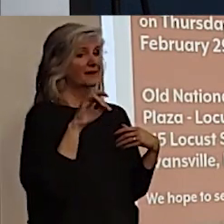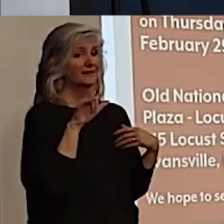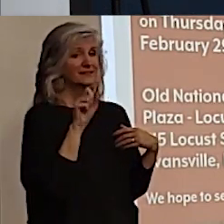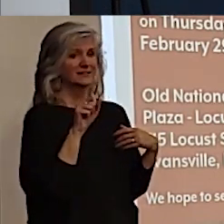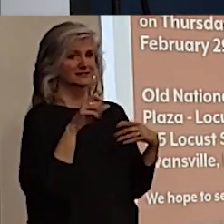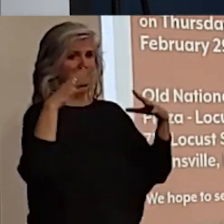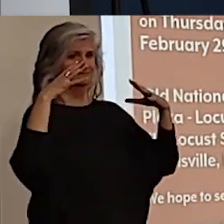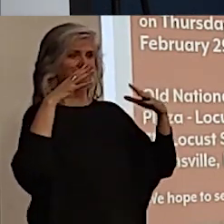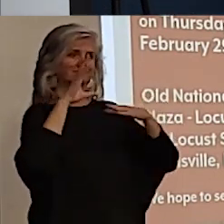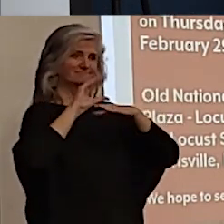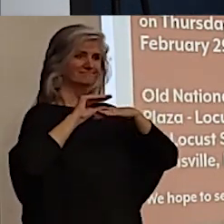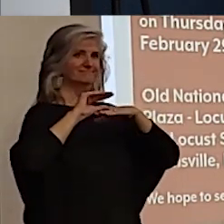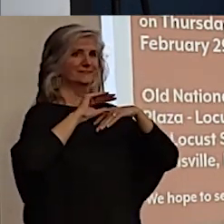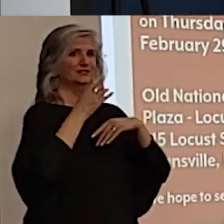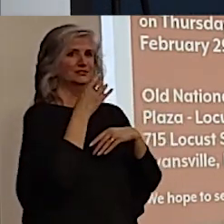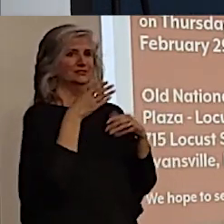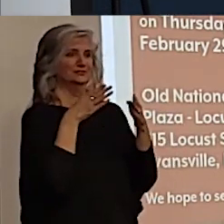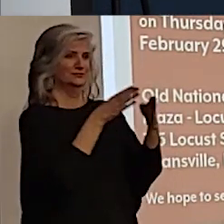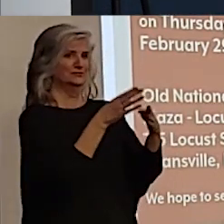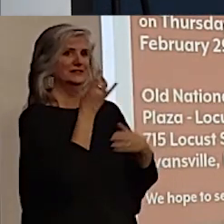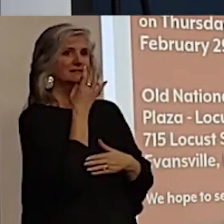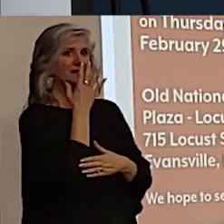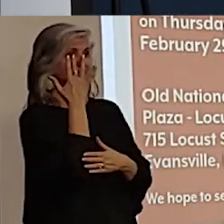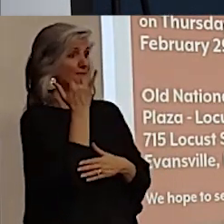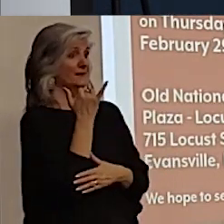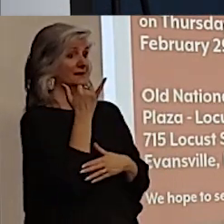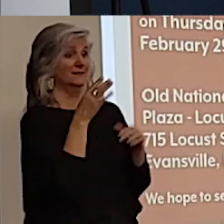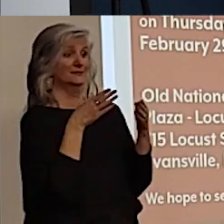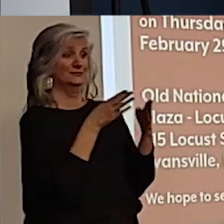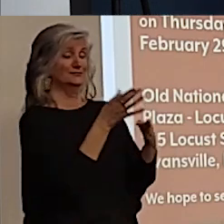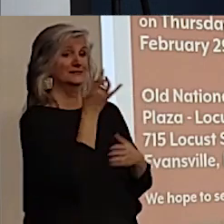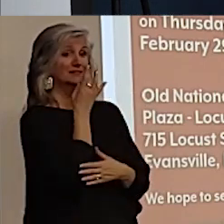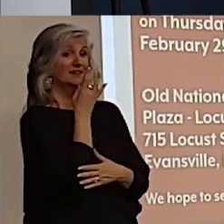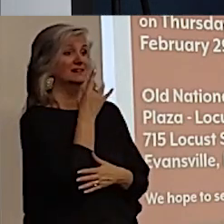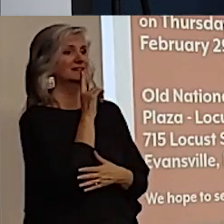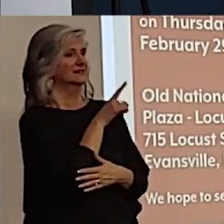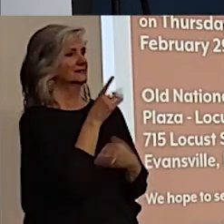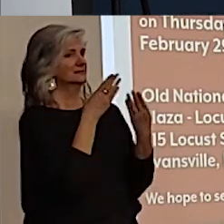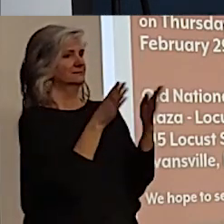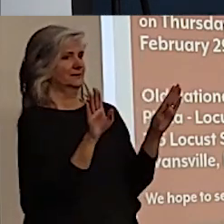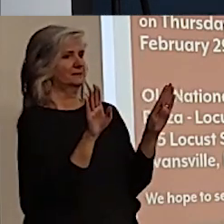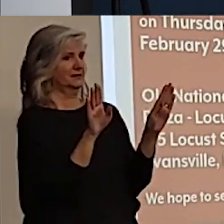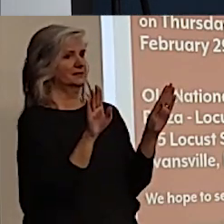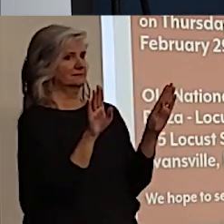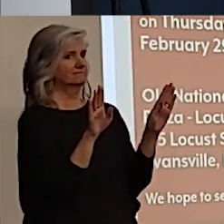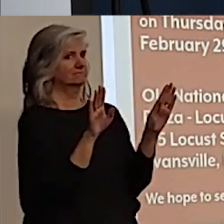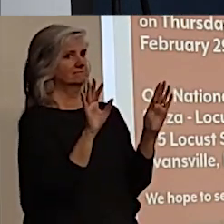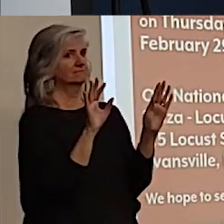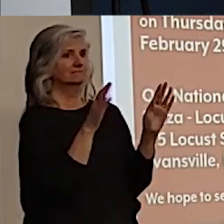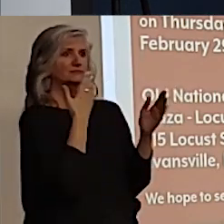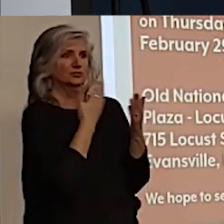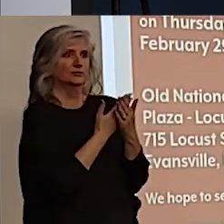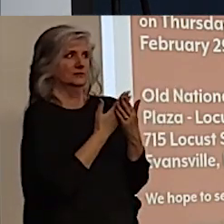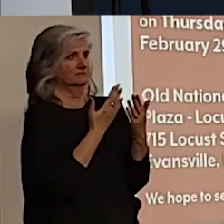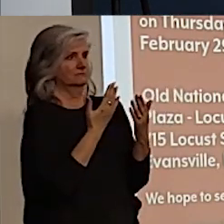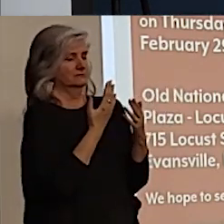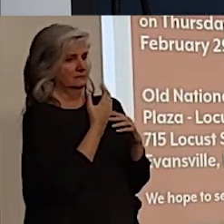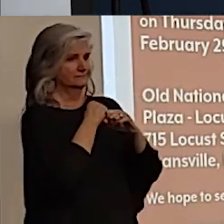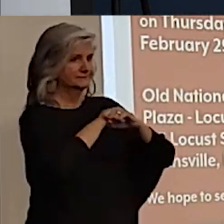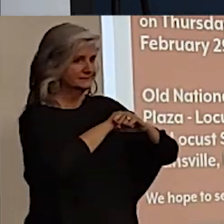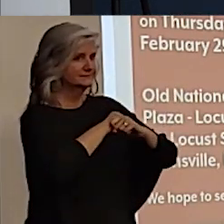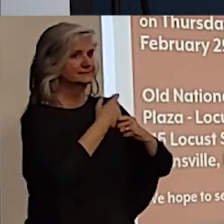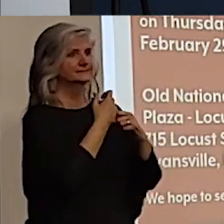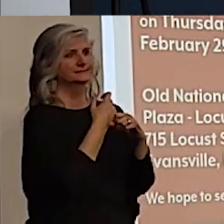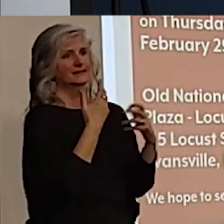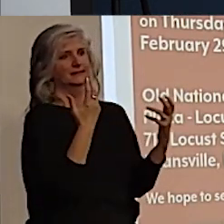streetlights. Why? Street lighting is a public good in terms of public safety, the public